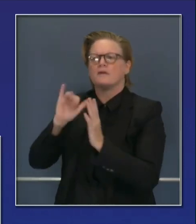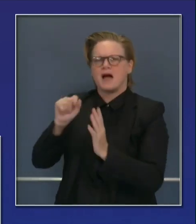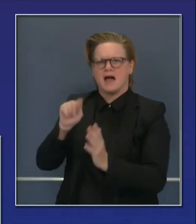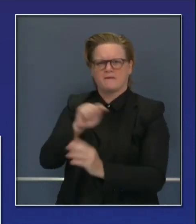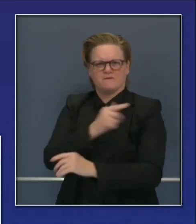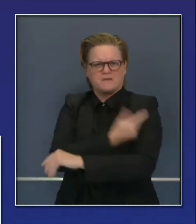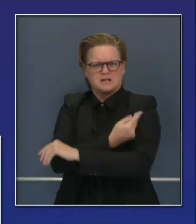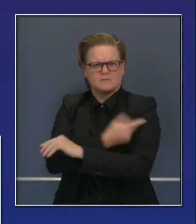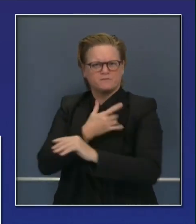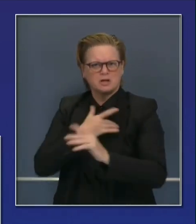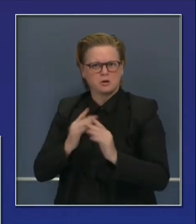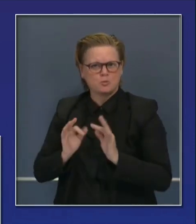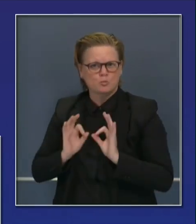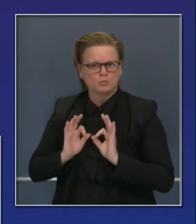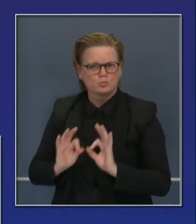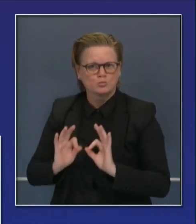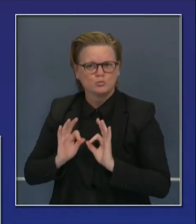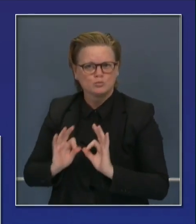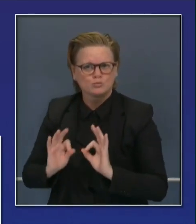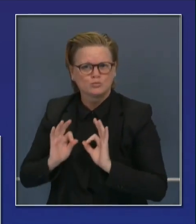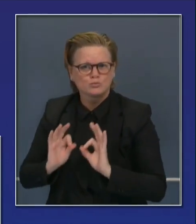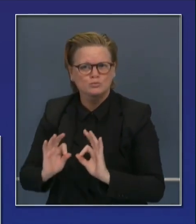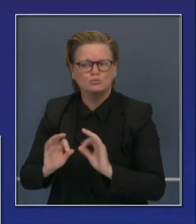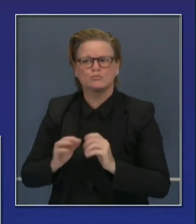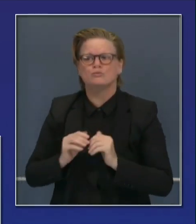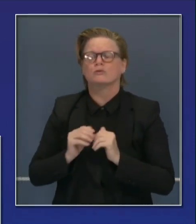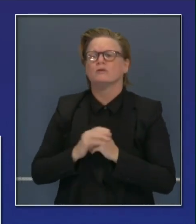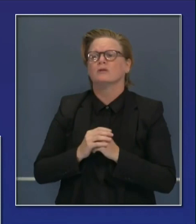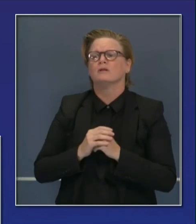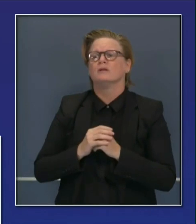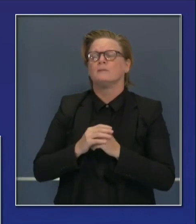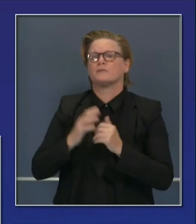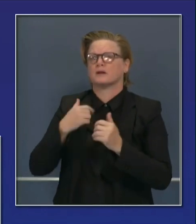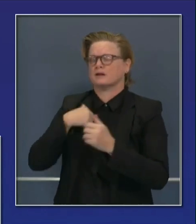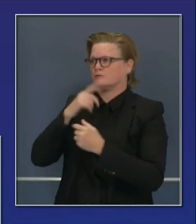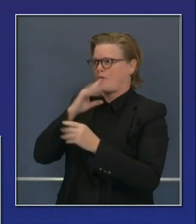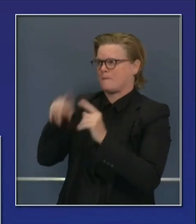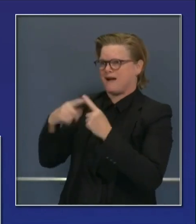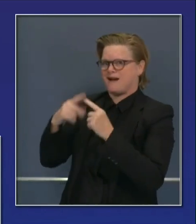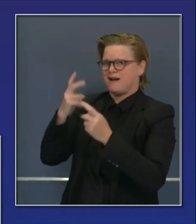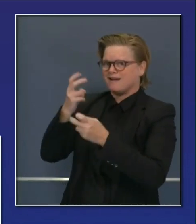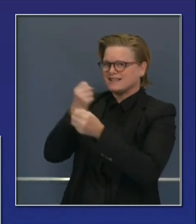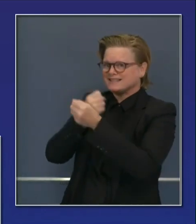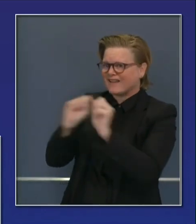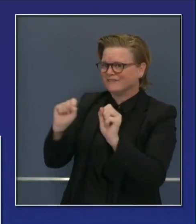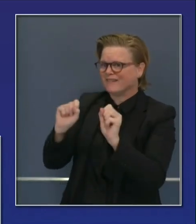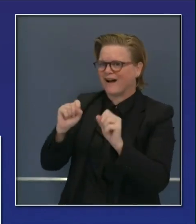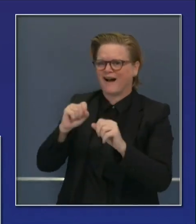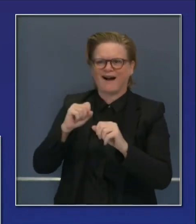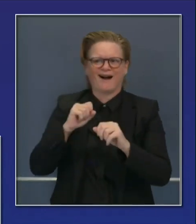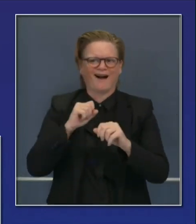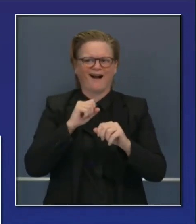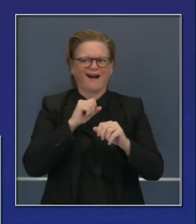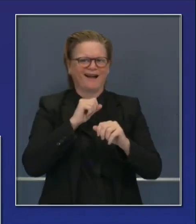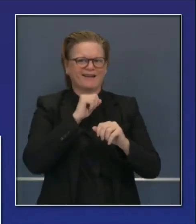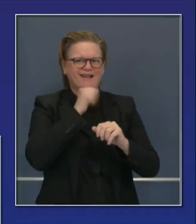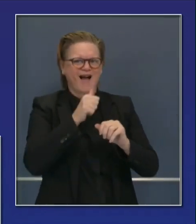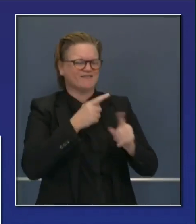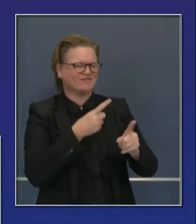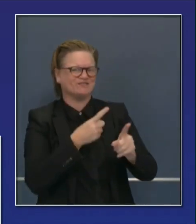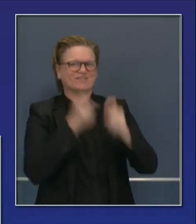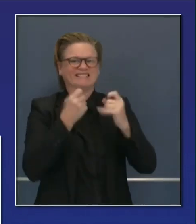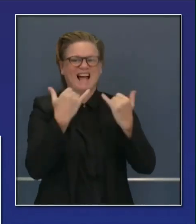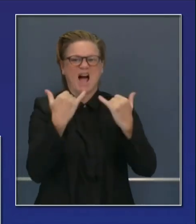safety and efficacy, not just speed, and making sure that we have an equity lens and we prioritize the